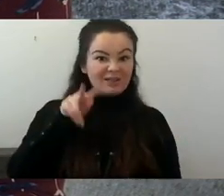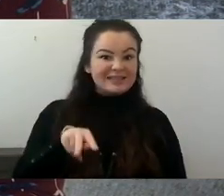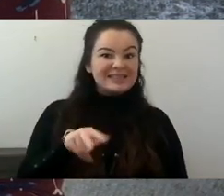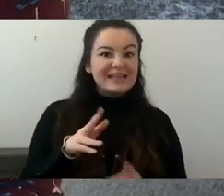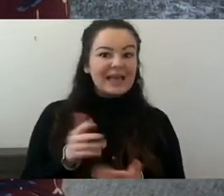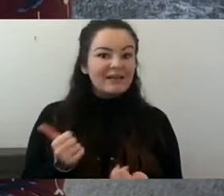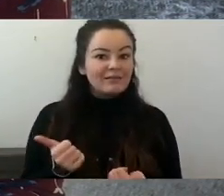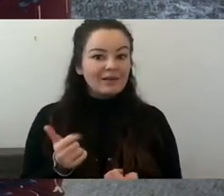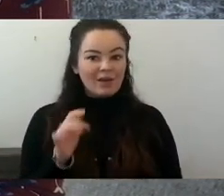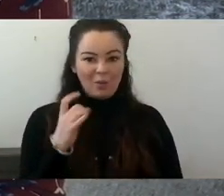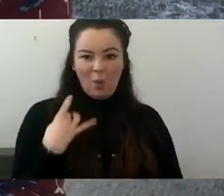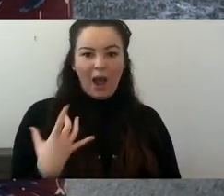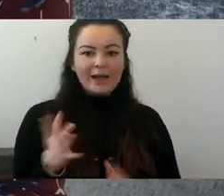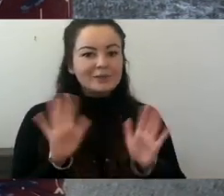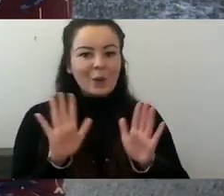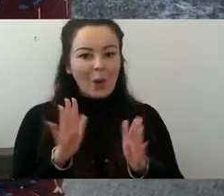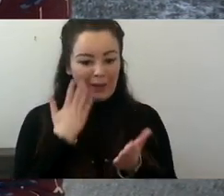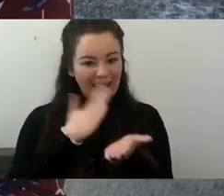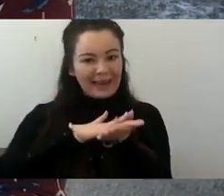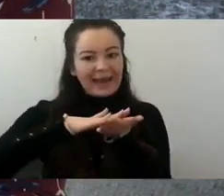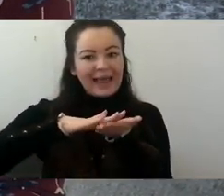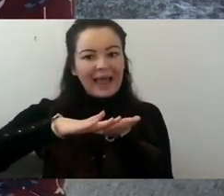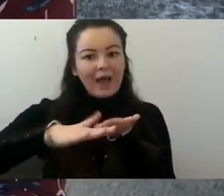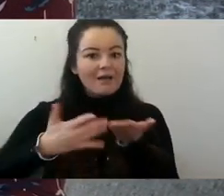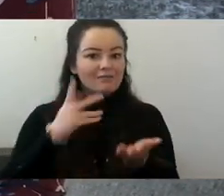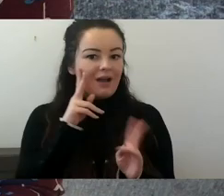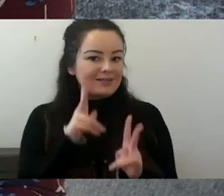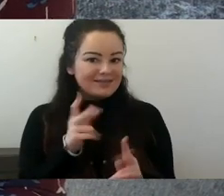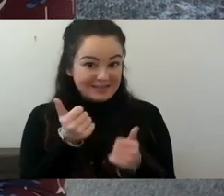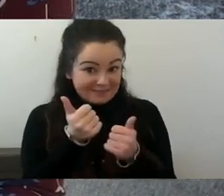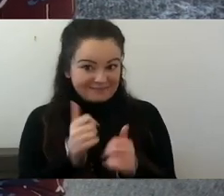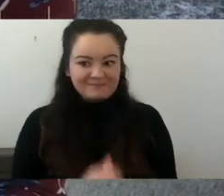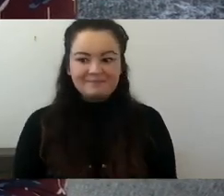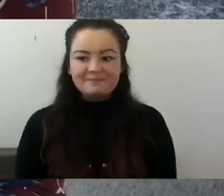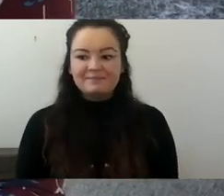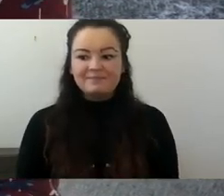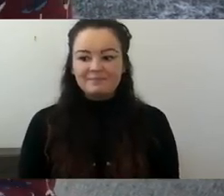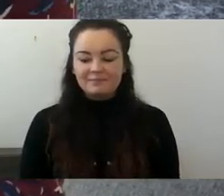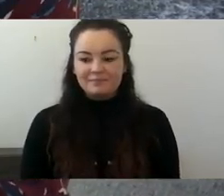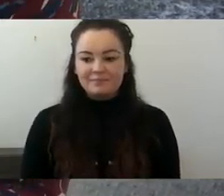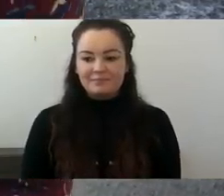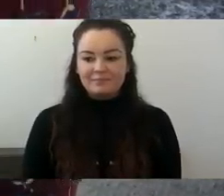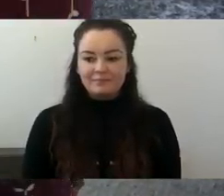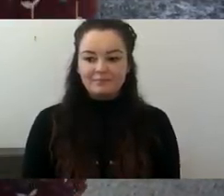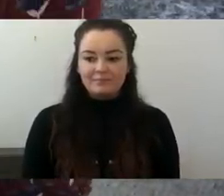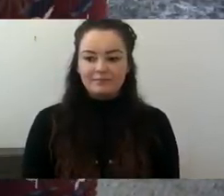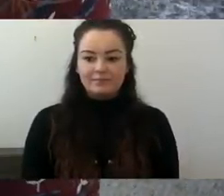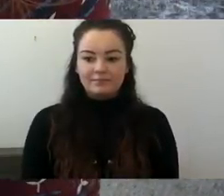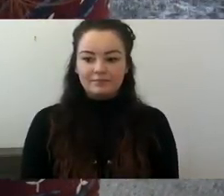transparent, so we can't see it. It won't be white when it dries. There we go.